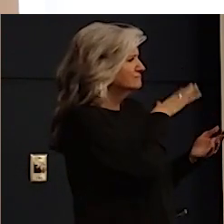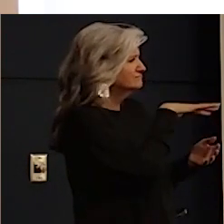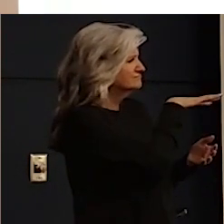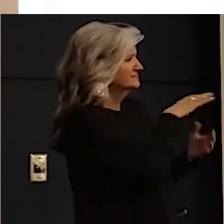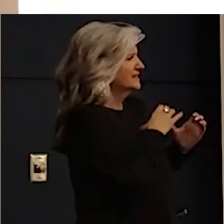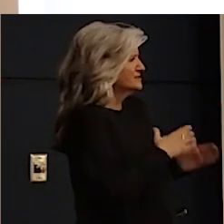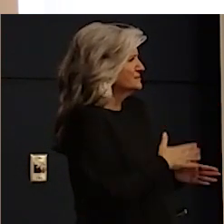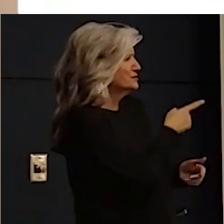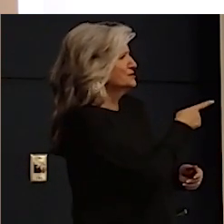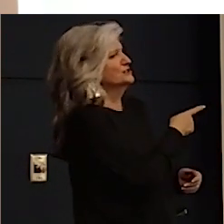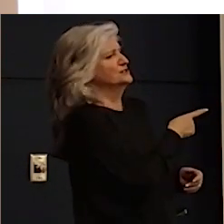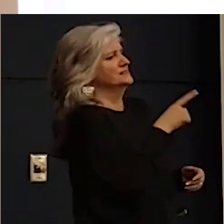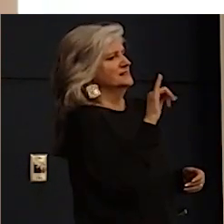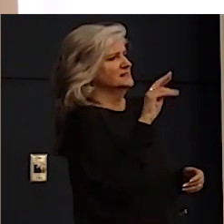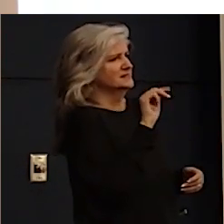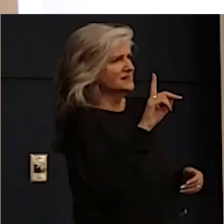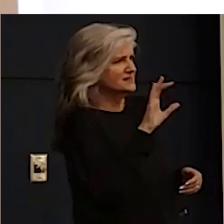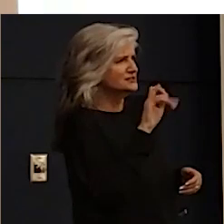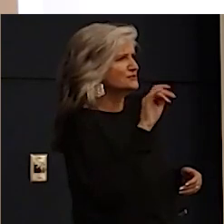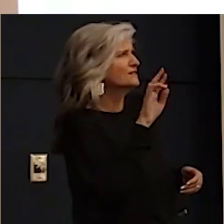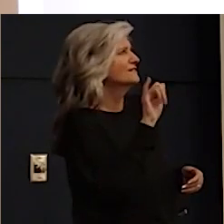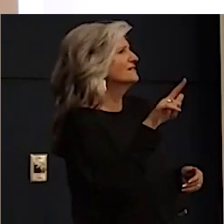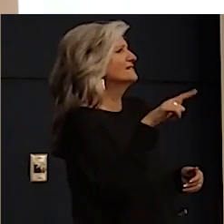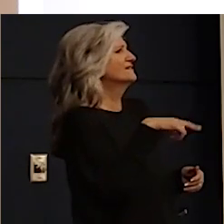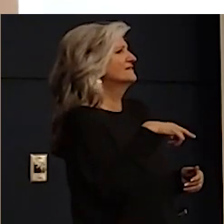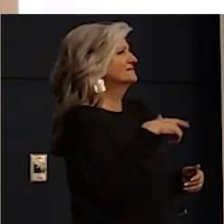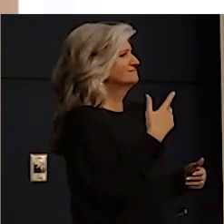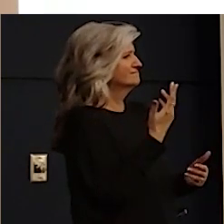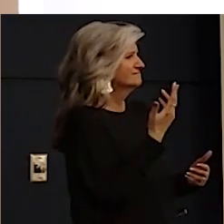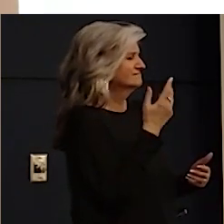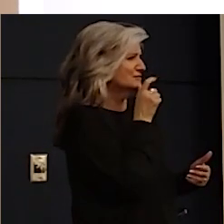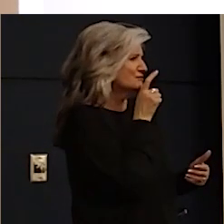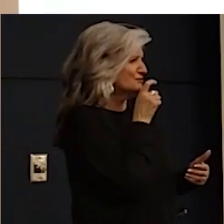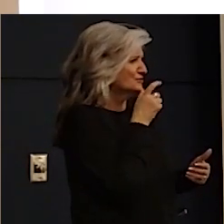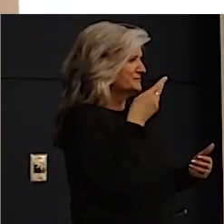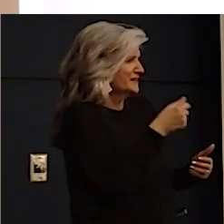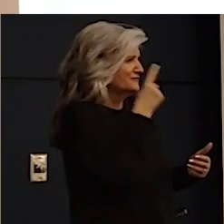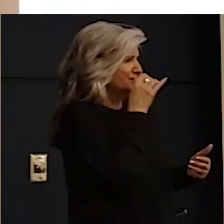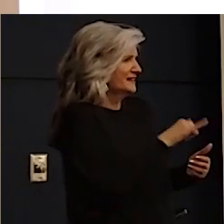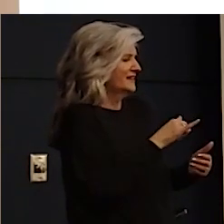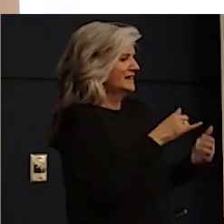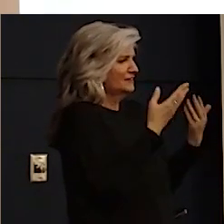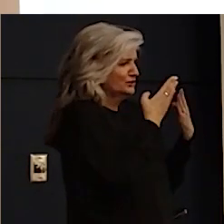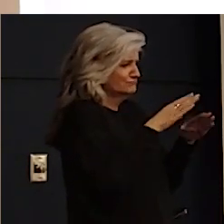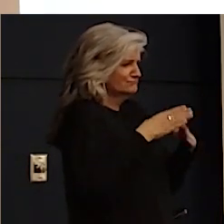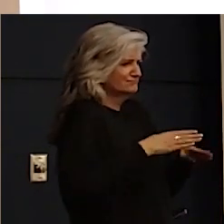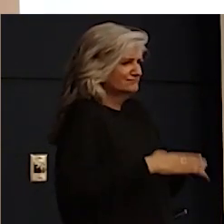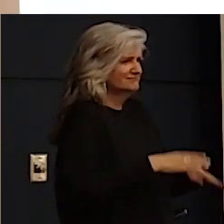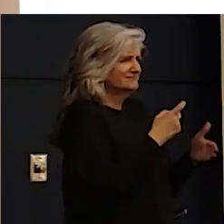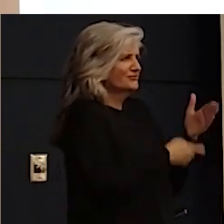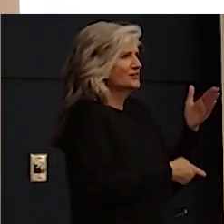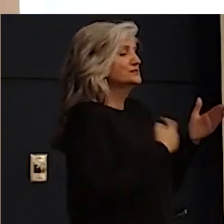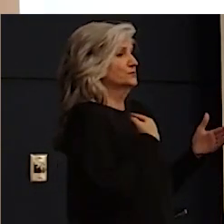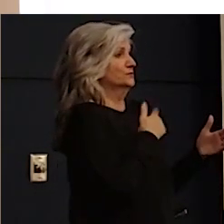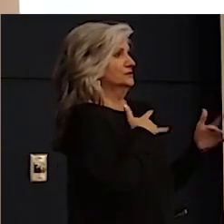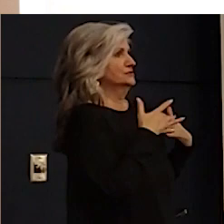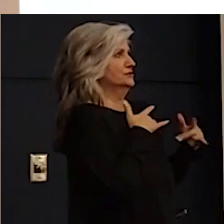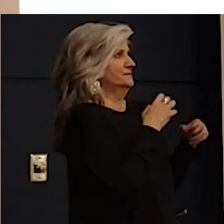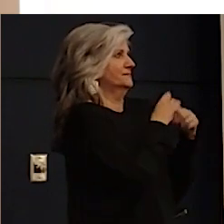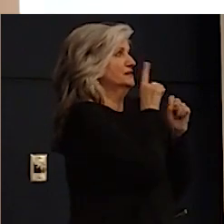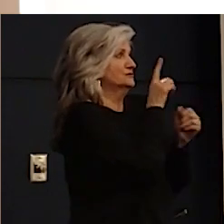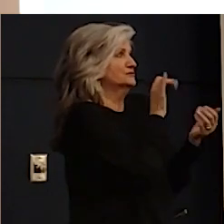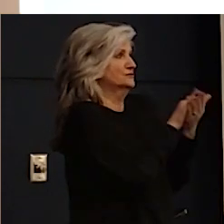commercial customers? Is it gonna be industrial customers? So that's this part of the rate case, figuring out, okay, how are we gonna divvy up the costs? We're really concerned about making